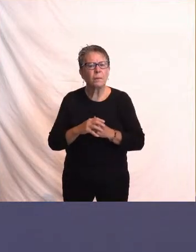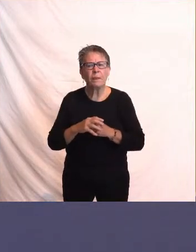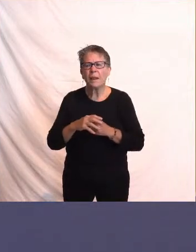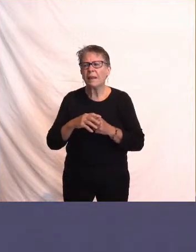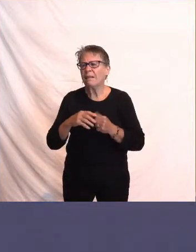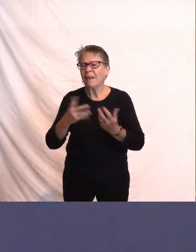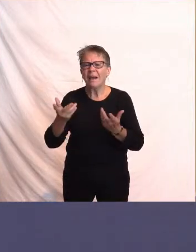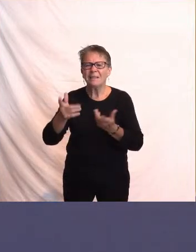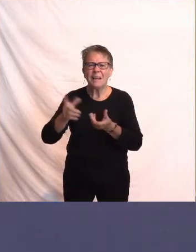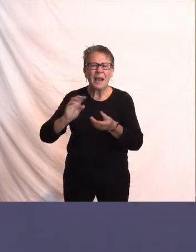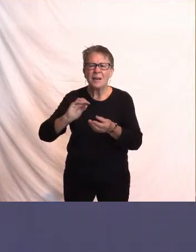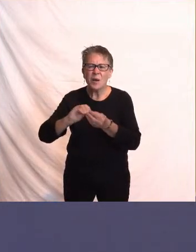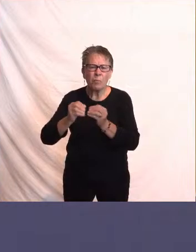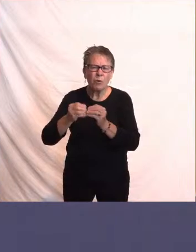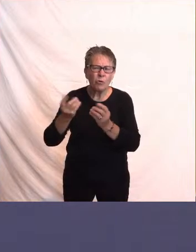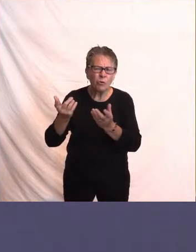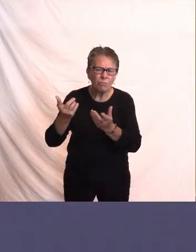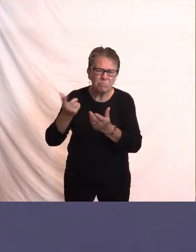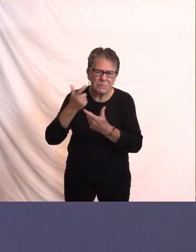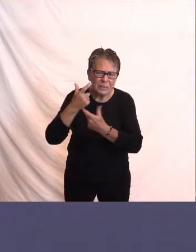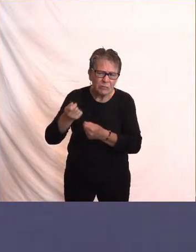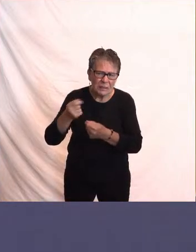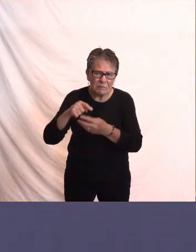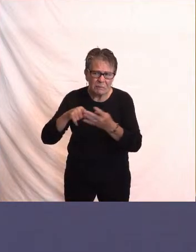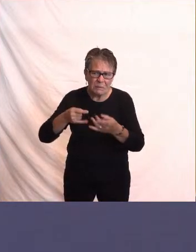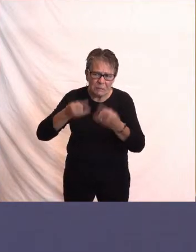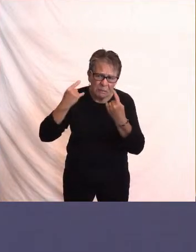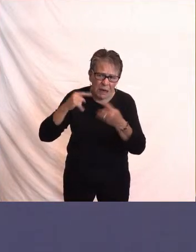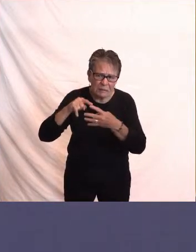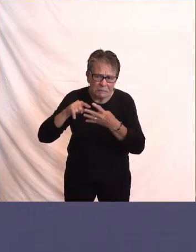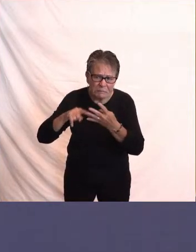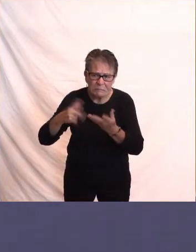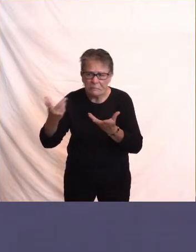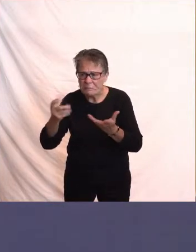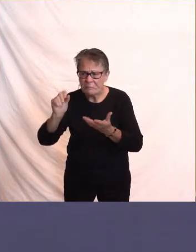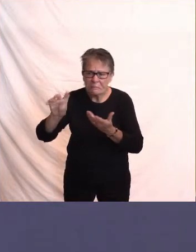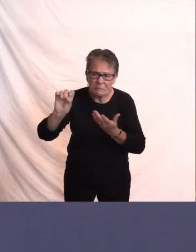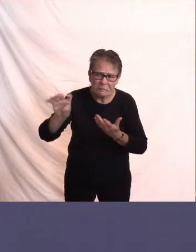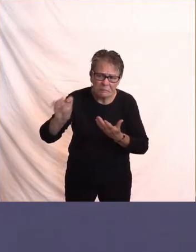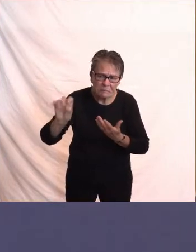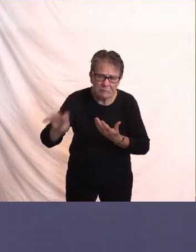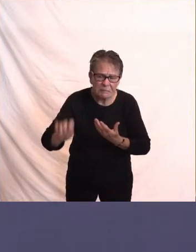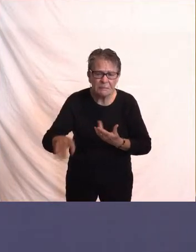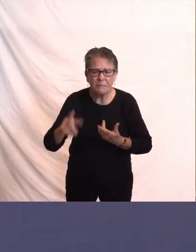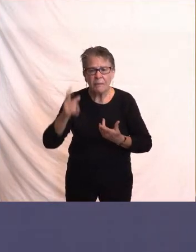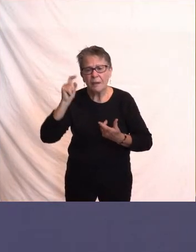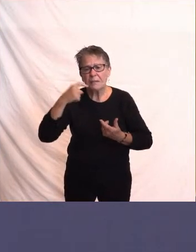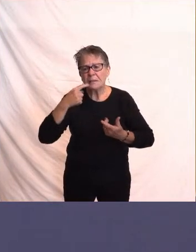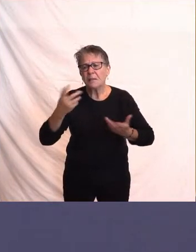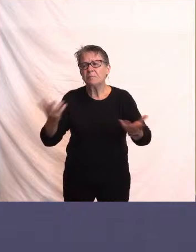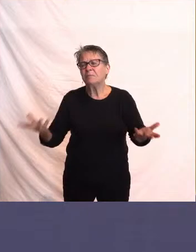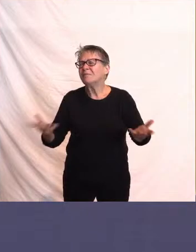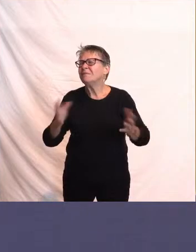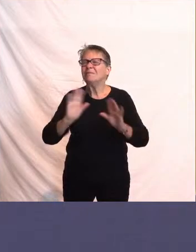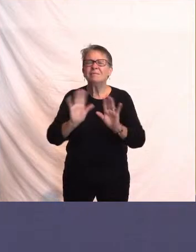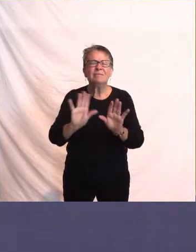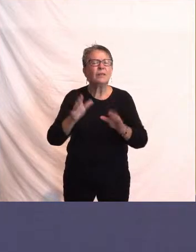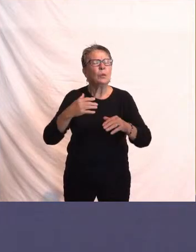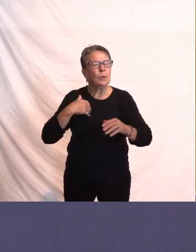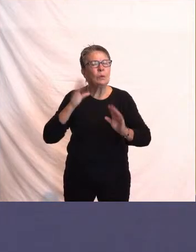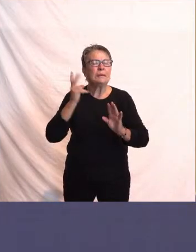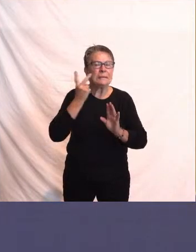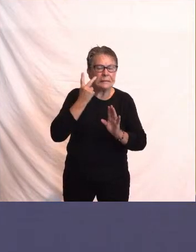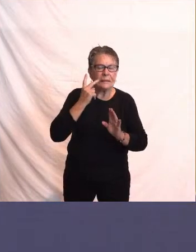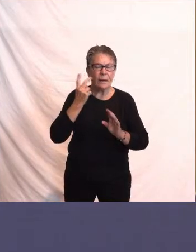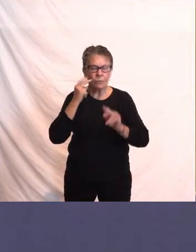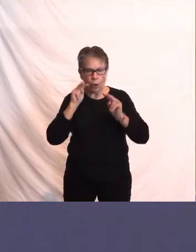keep cranking, and it's in this sort of dogged phase. And clearly the Delta variant